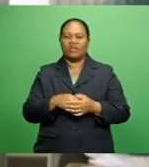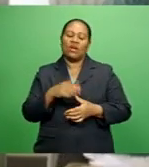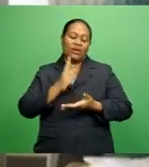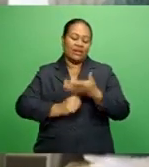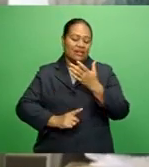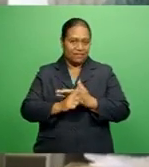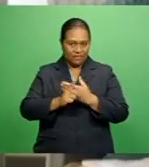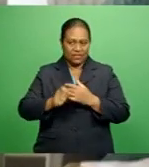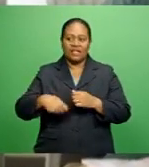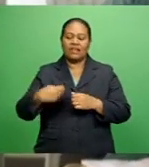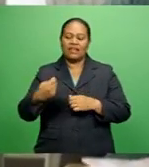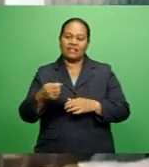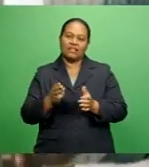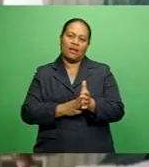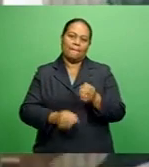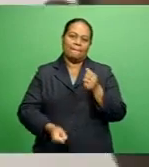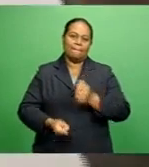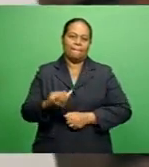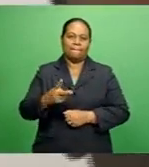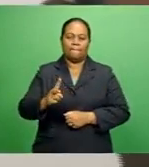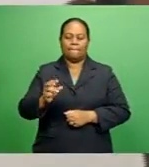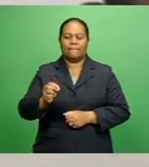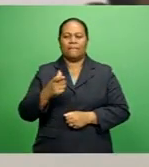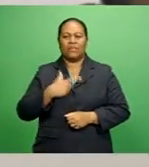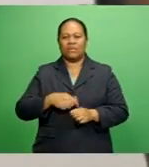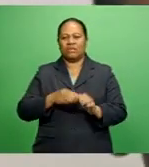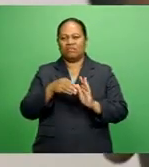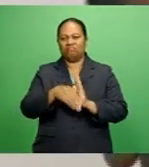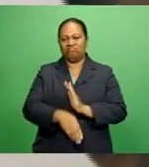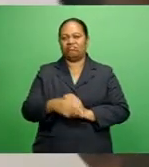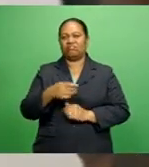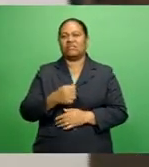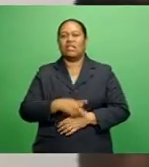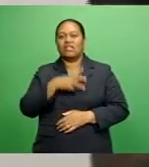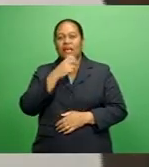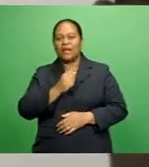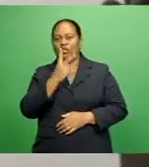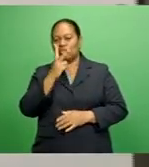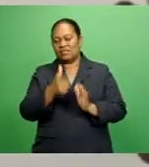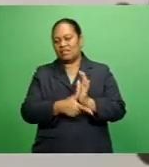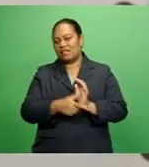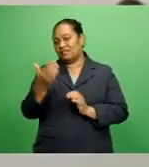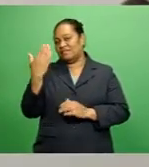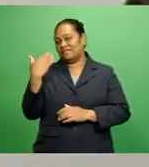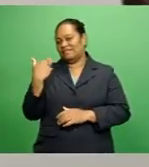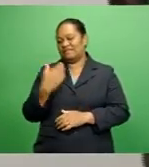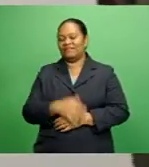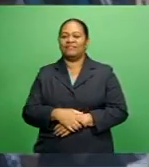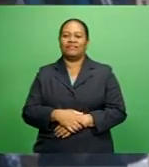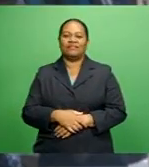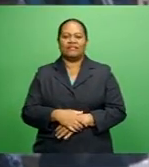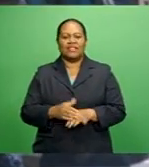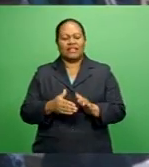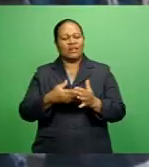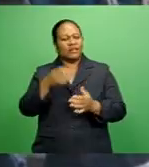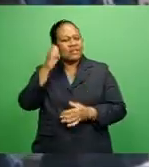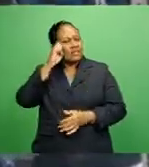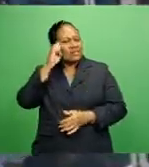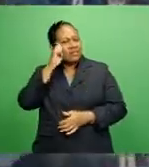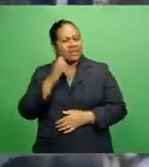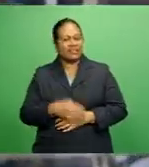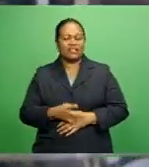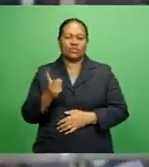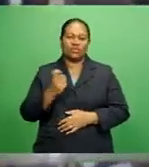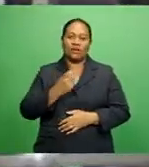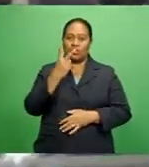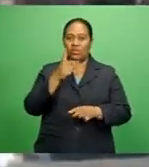bout on March 20th after losing twice to Vavana in their last encounter. If he's expecting me to come the way I came 2